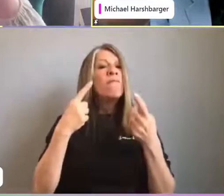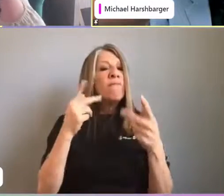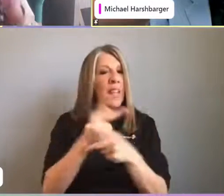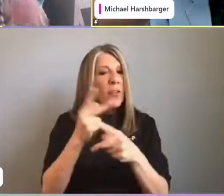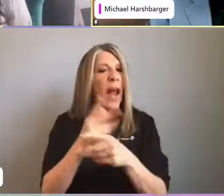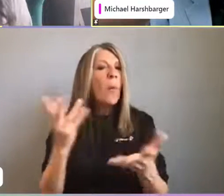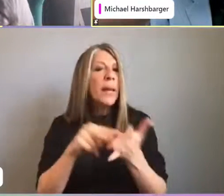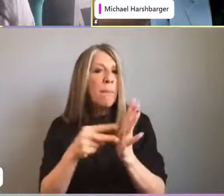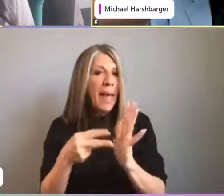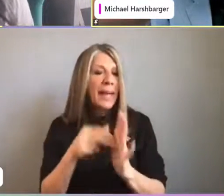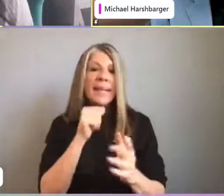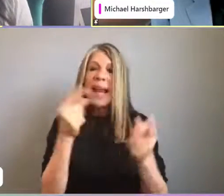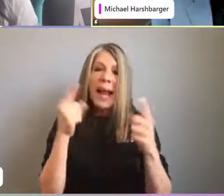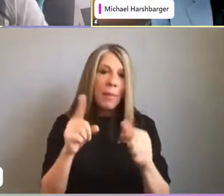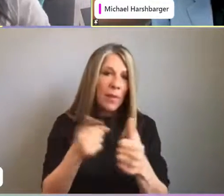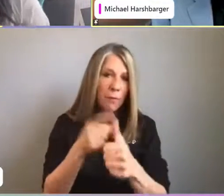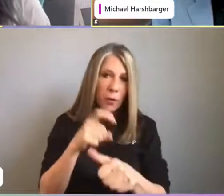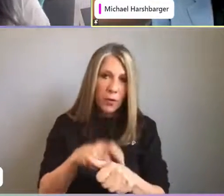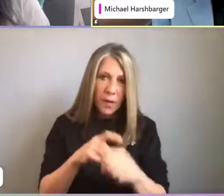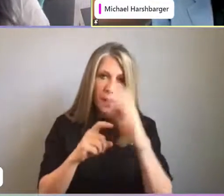Yep. It didn't happen the first time.